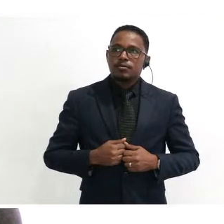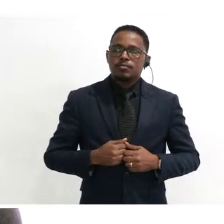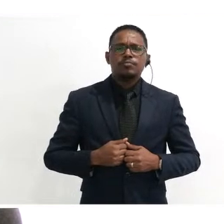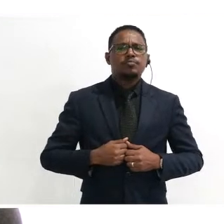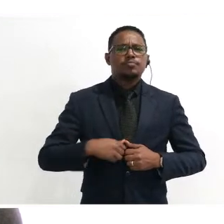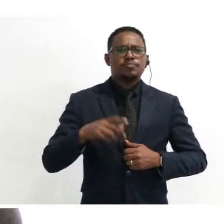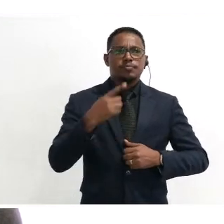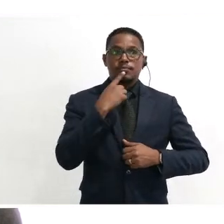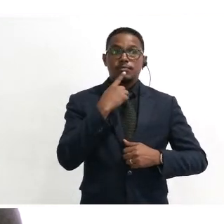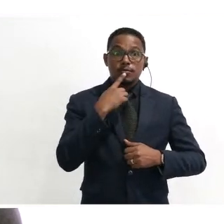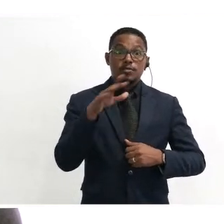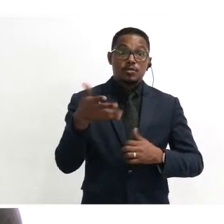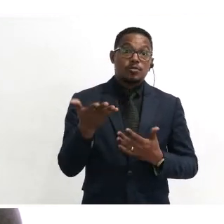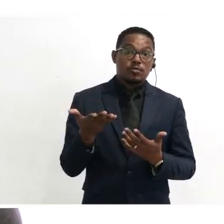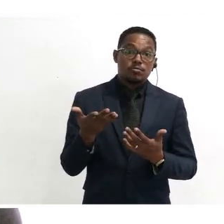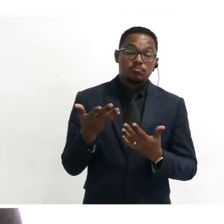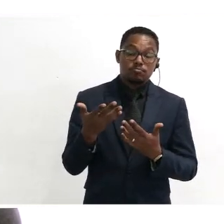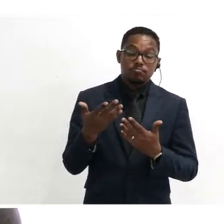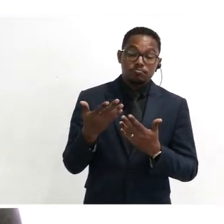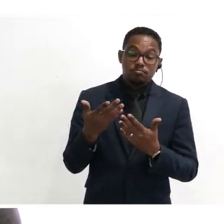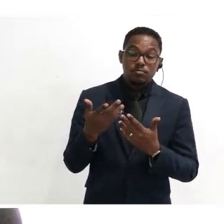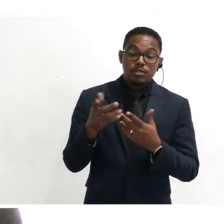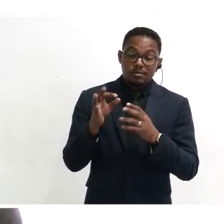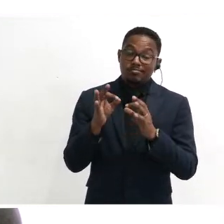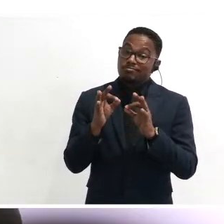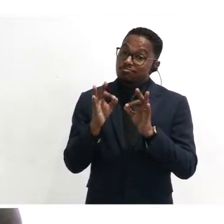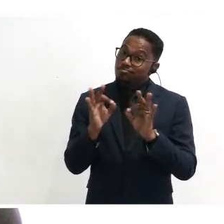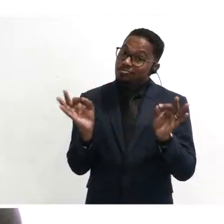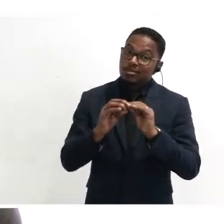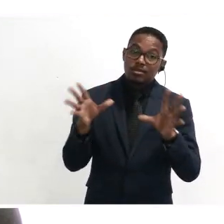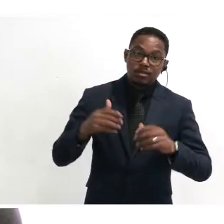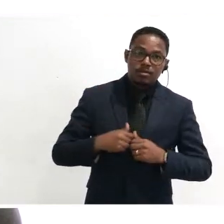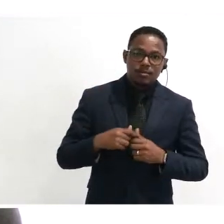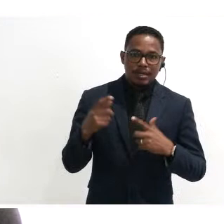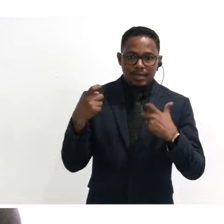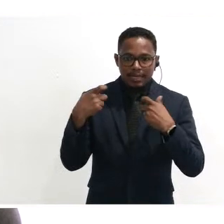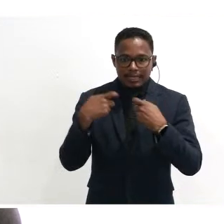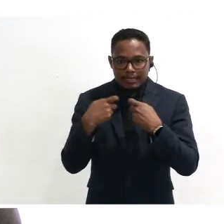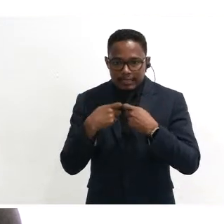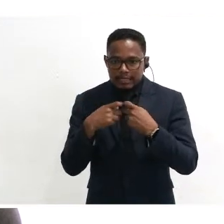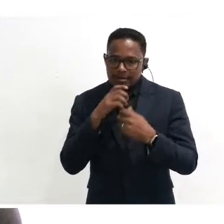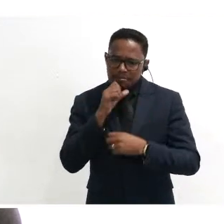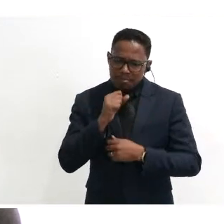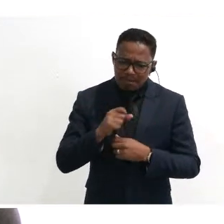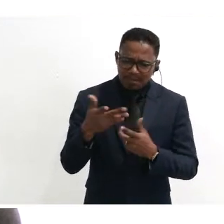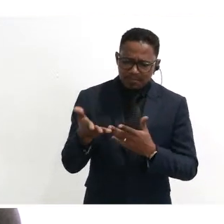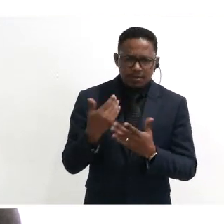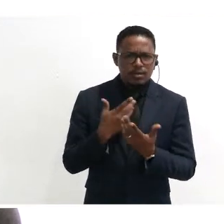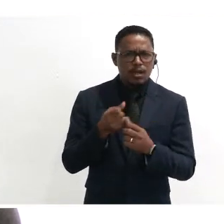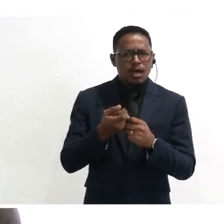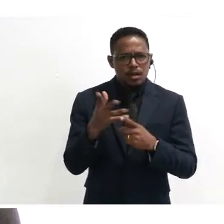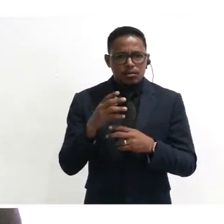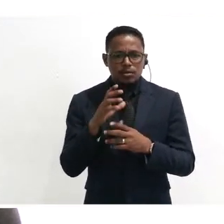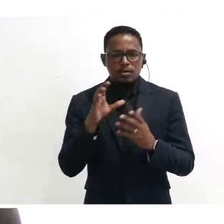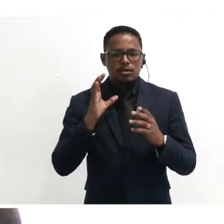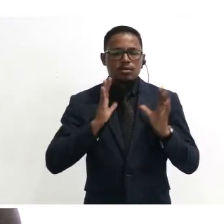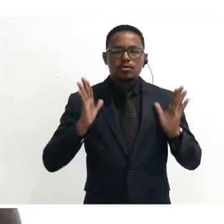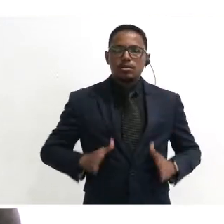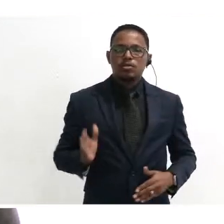lines, you know, our older technology, and some of our customers will be, you know, where do we go now?